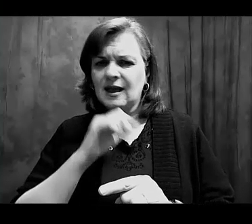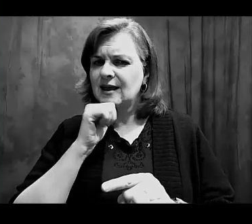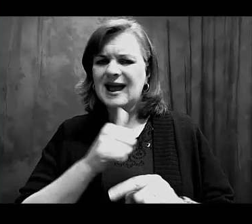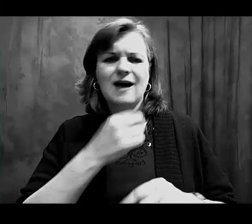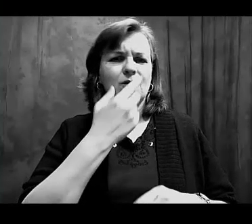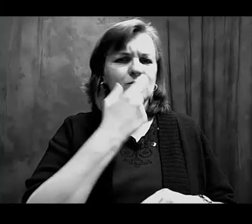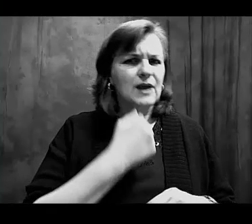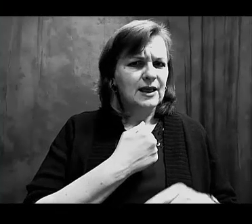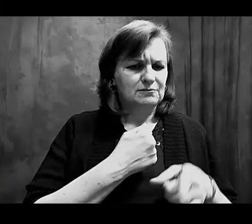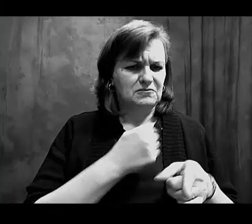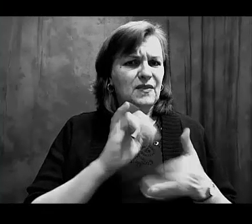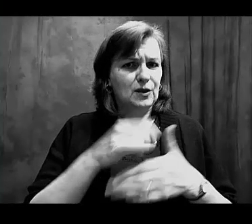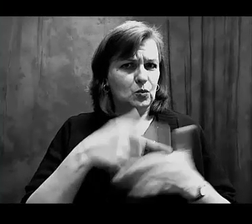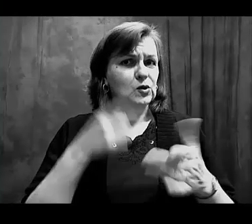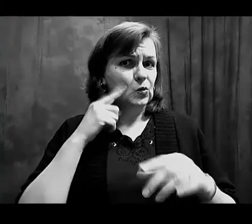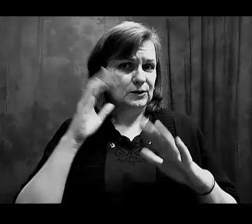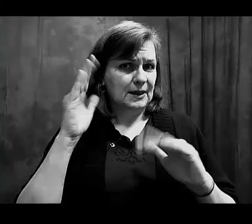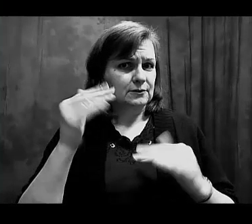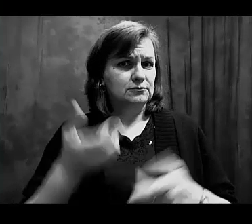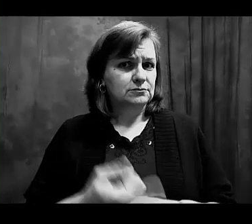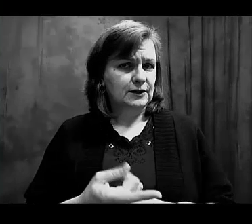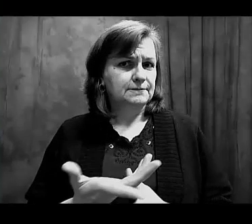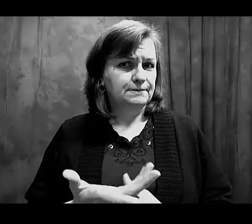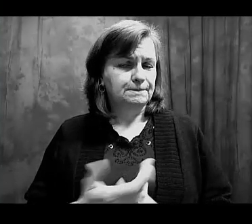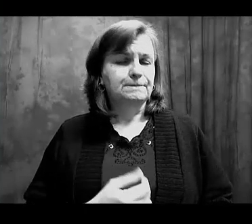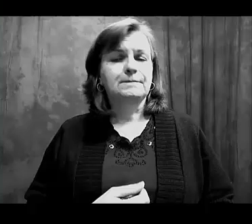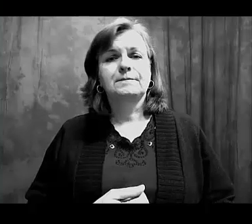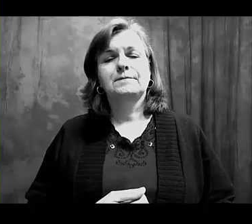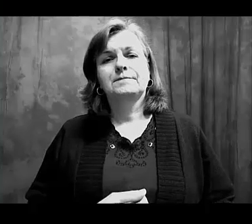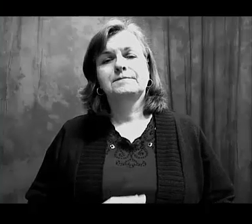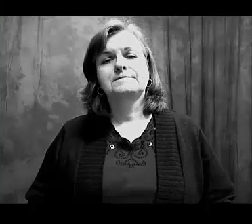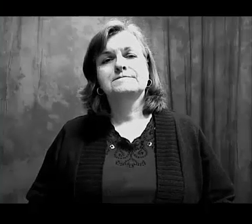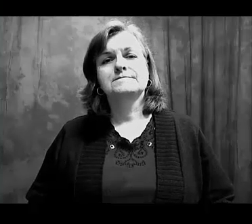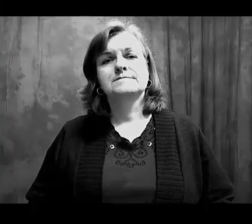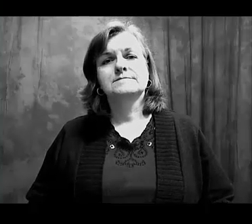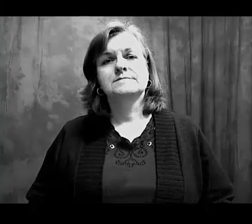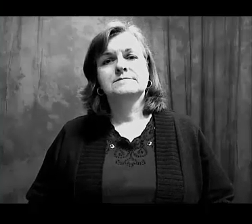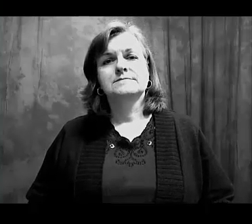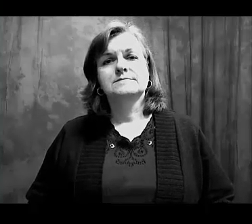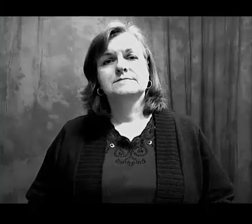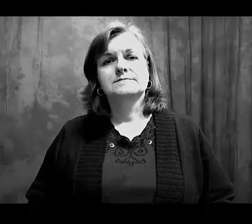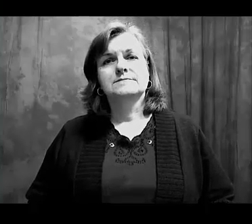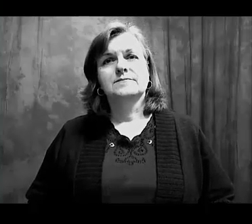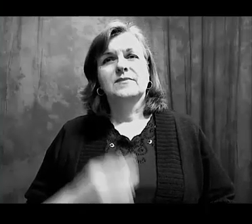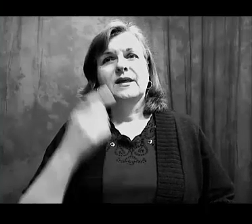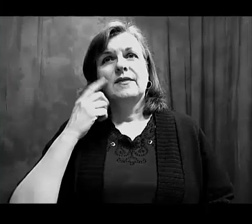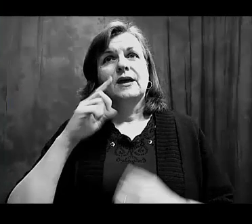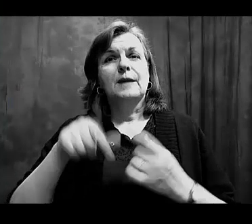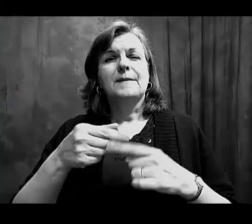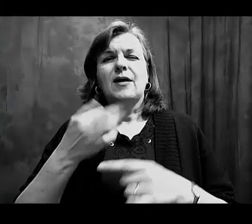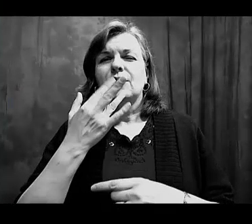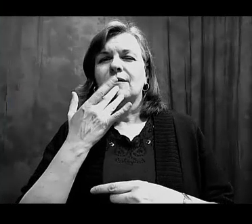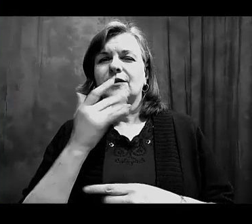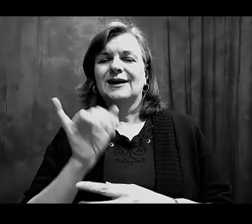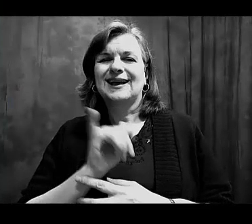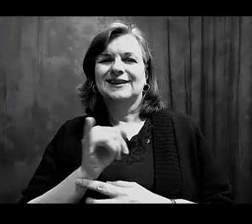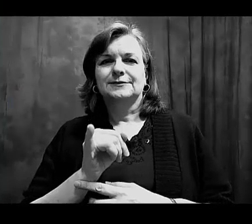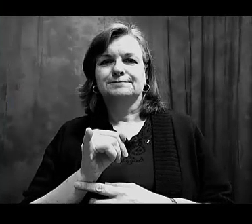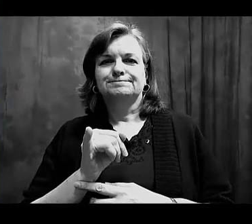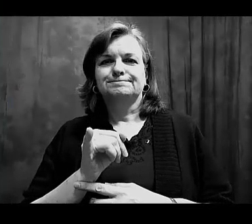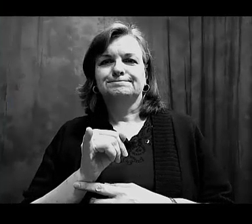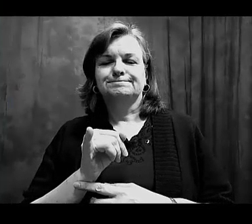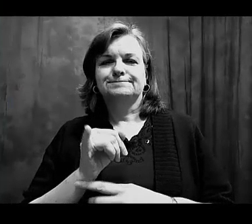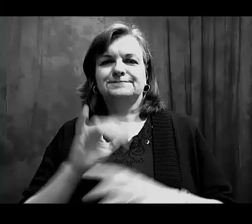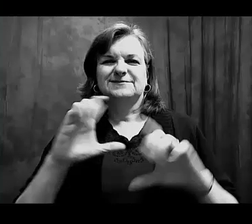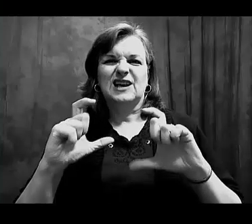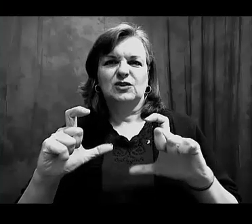Why is big R, little r giving us pink and not red as we would predict?